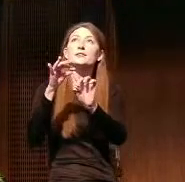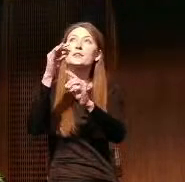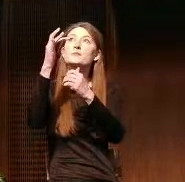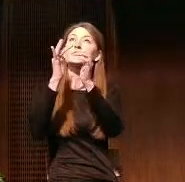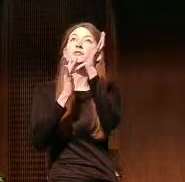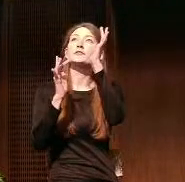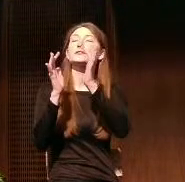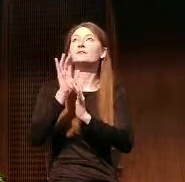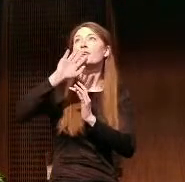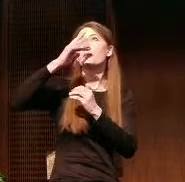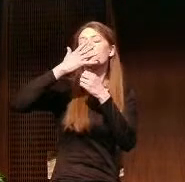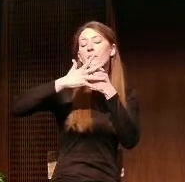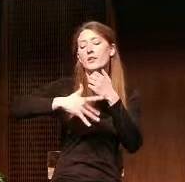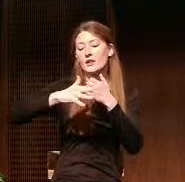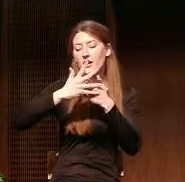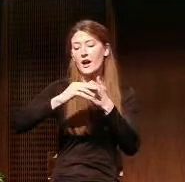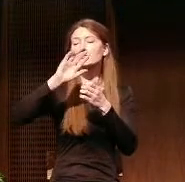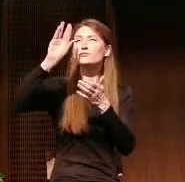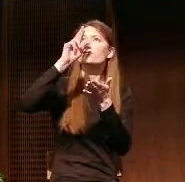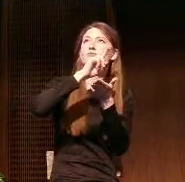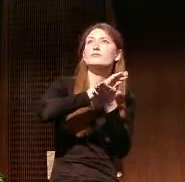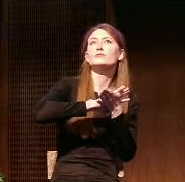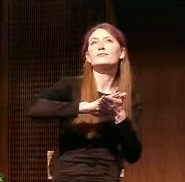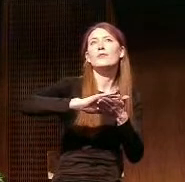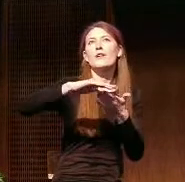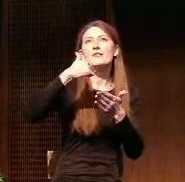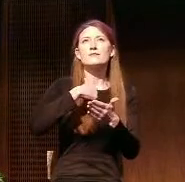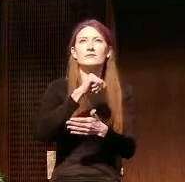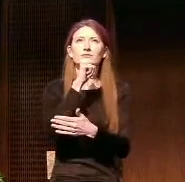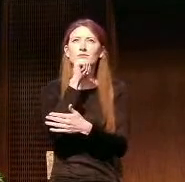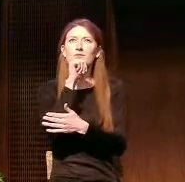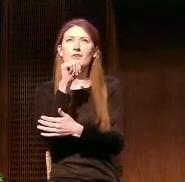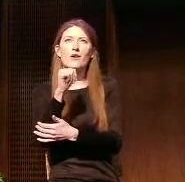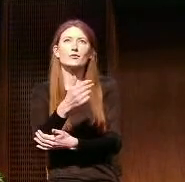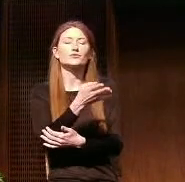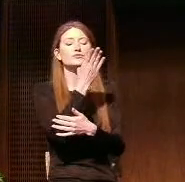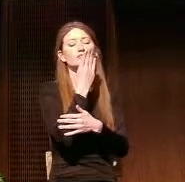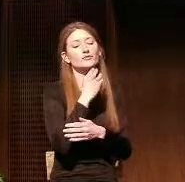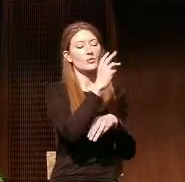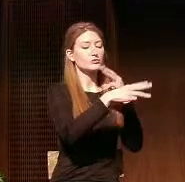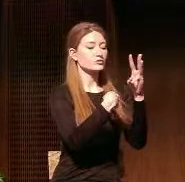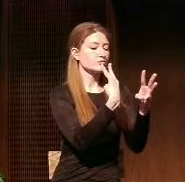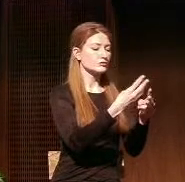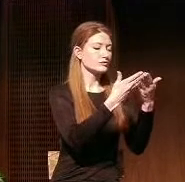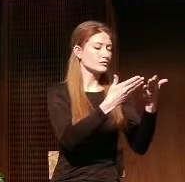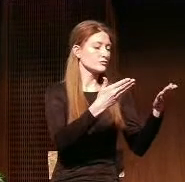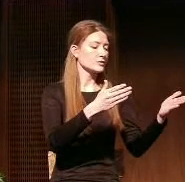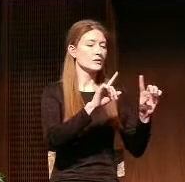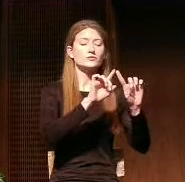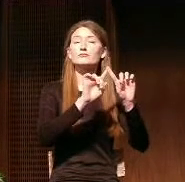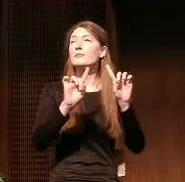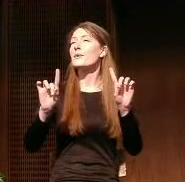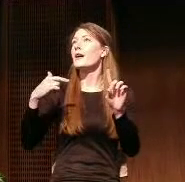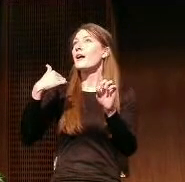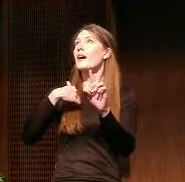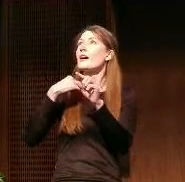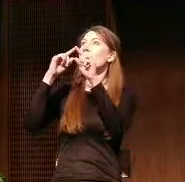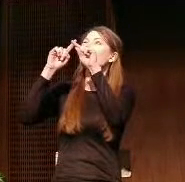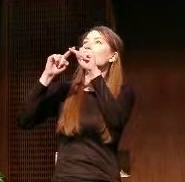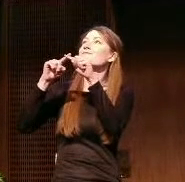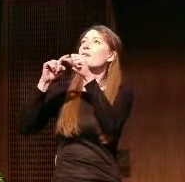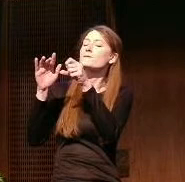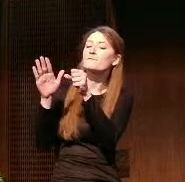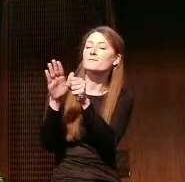Jesus' love and righteousness. I dare not trust the sweetest frame, but wholly